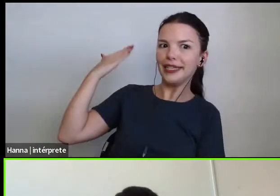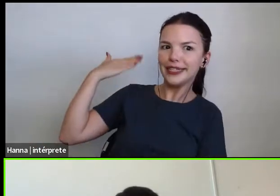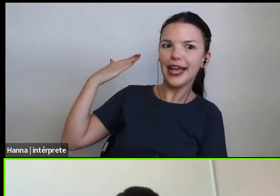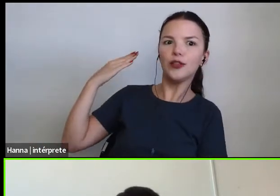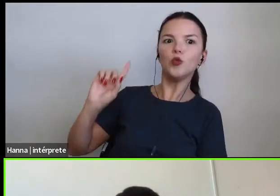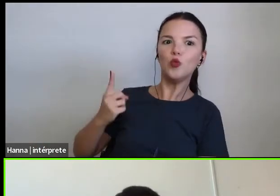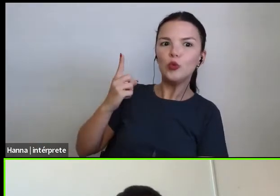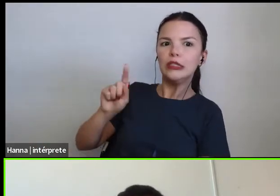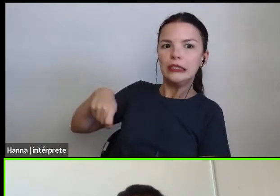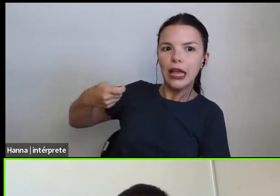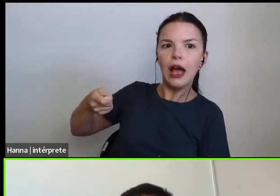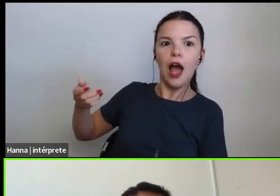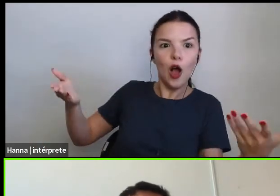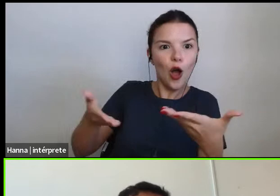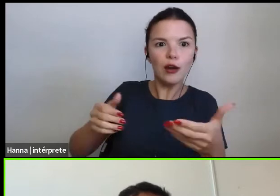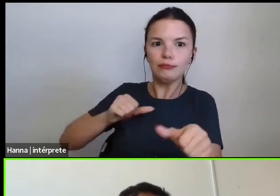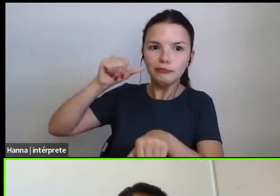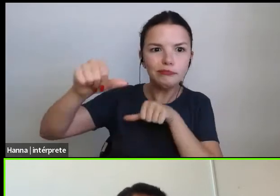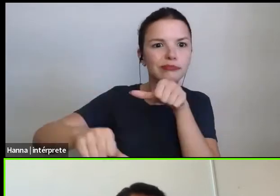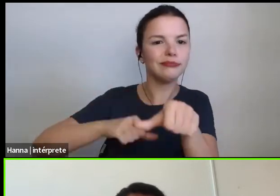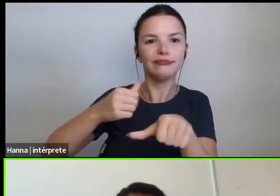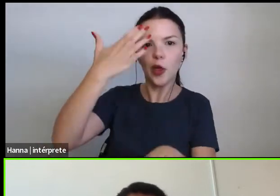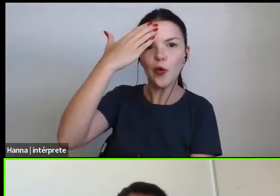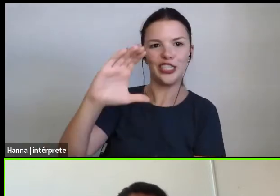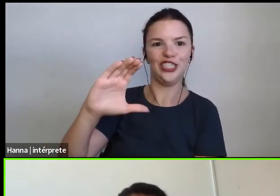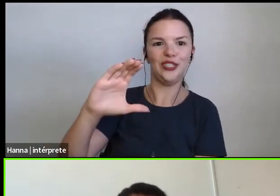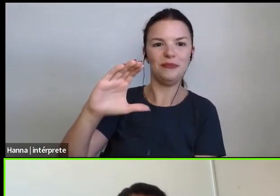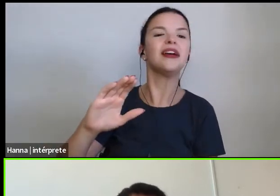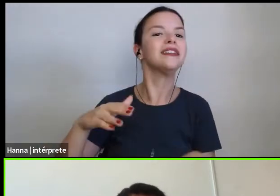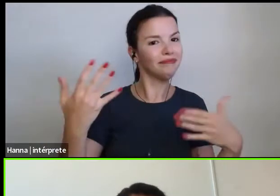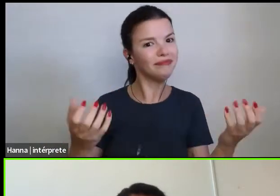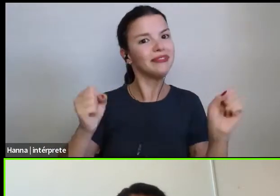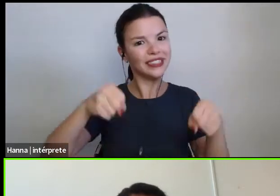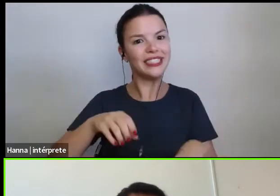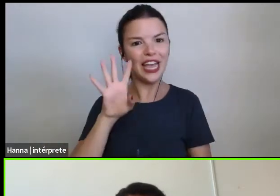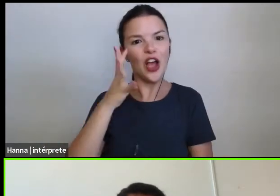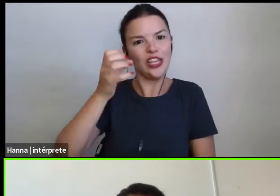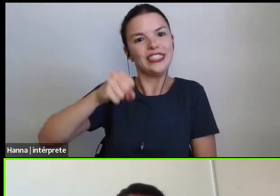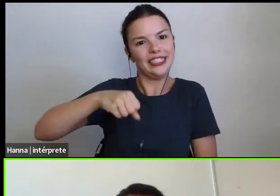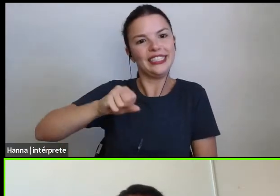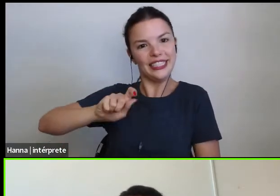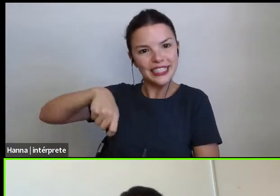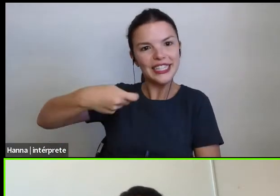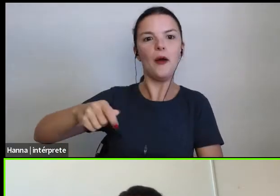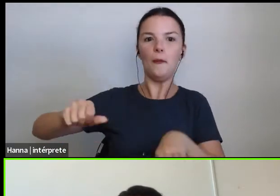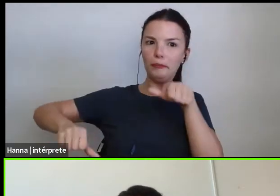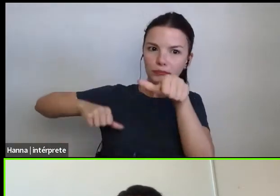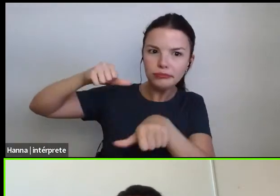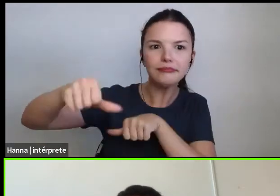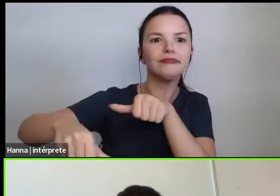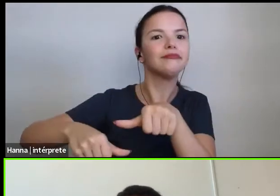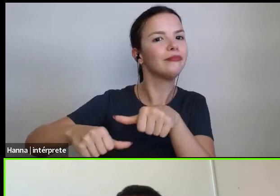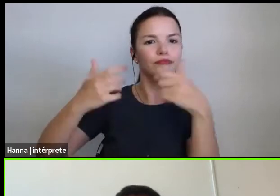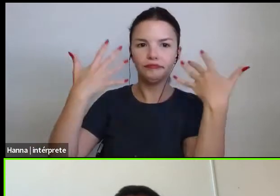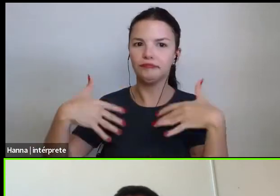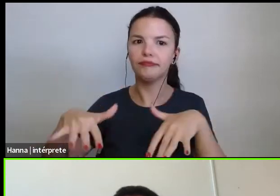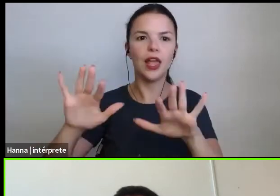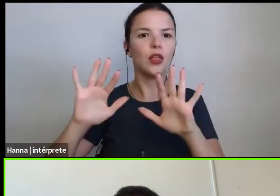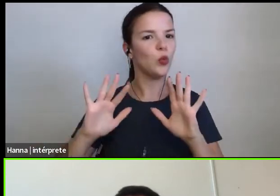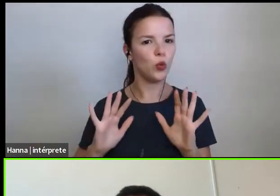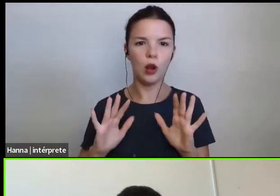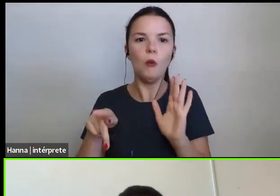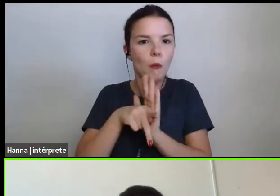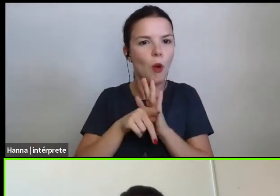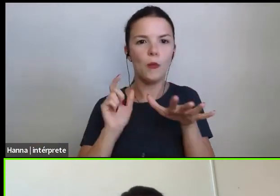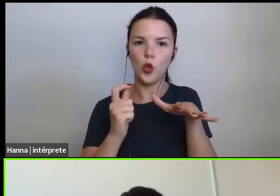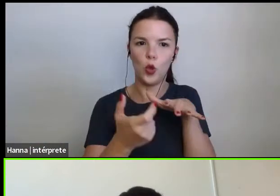change happening in toponyms. Something that has